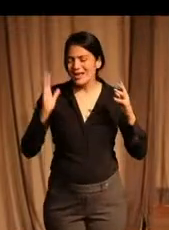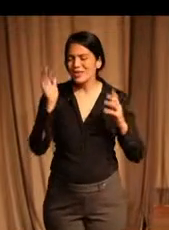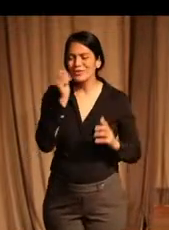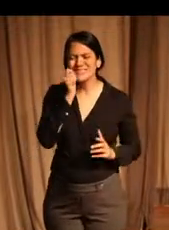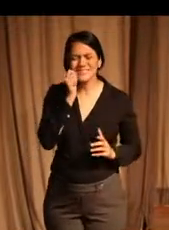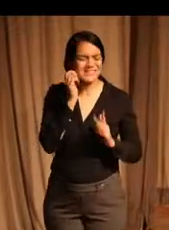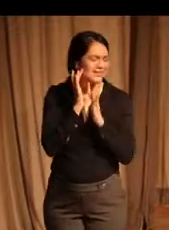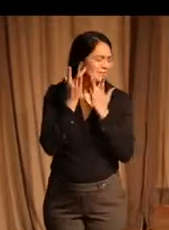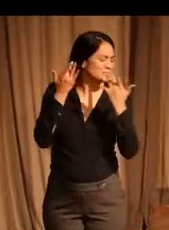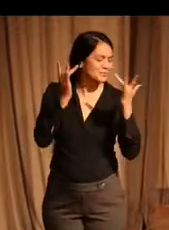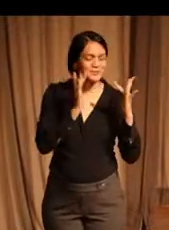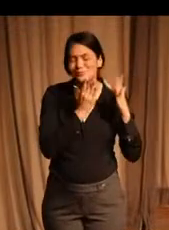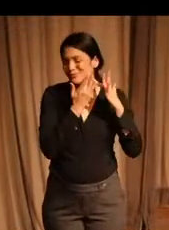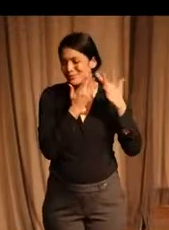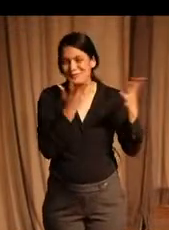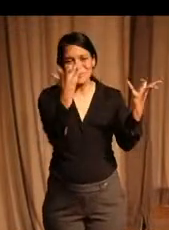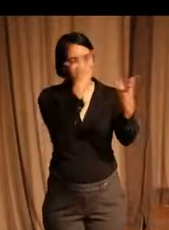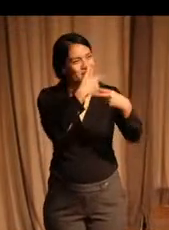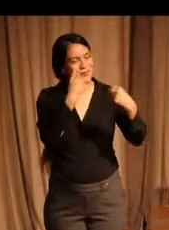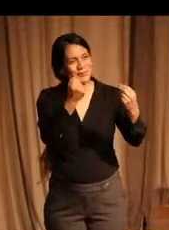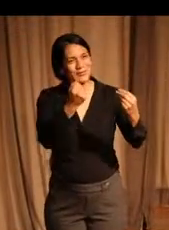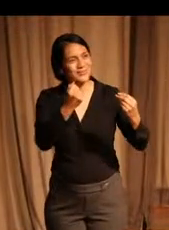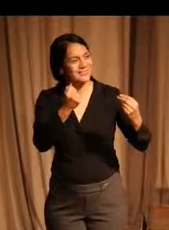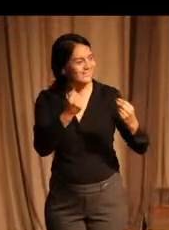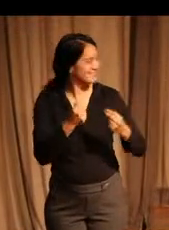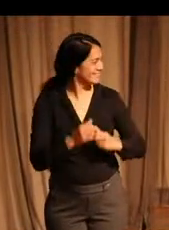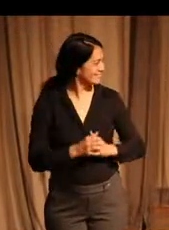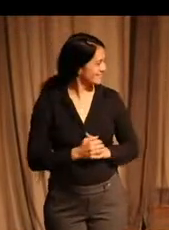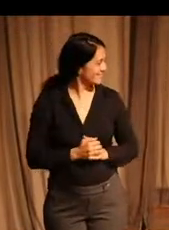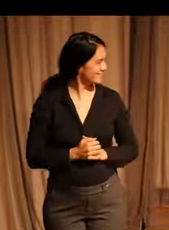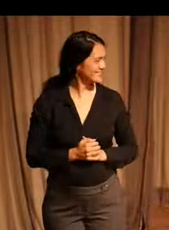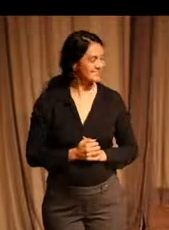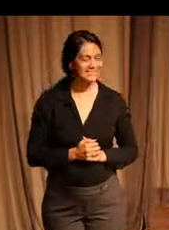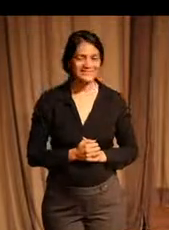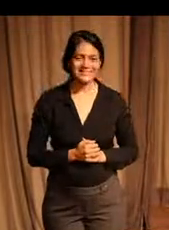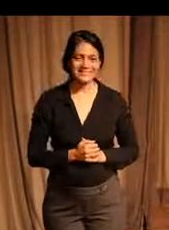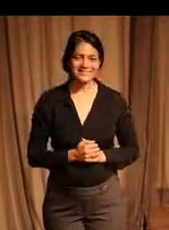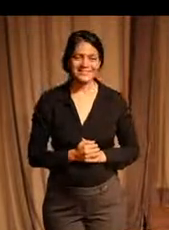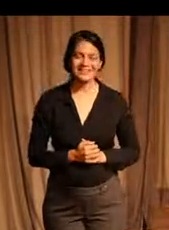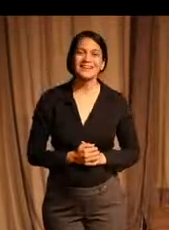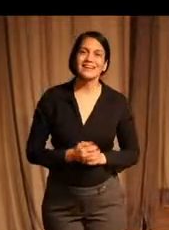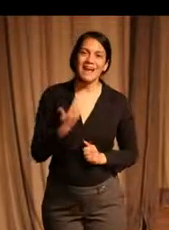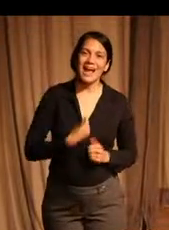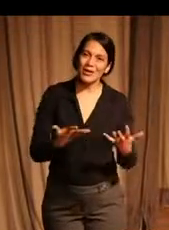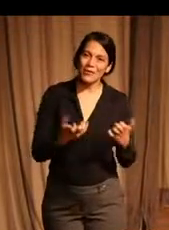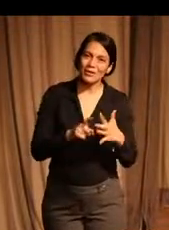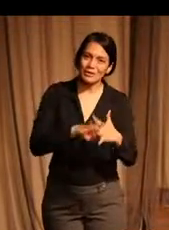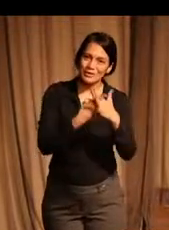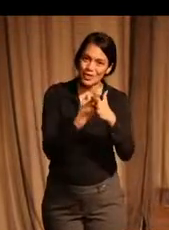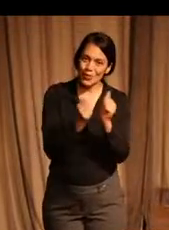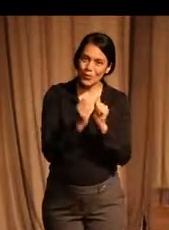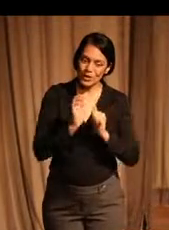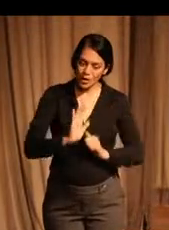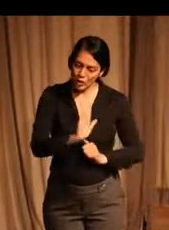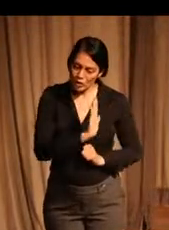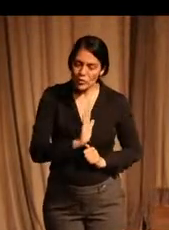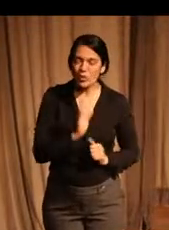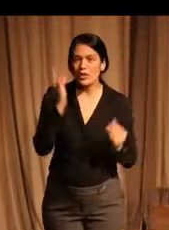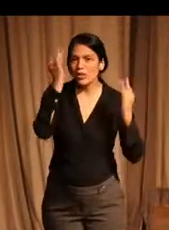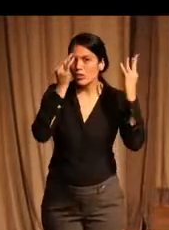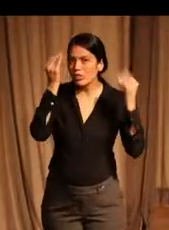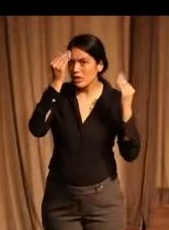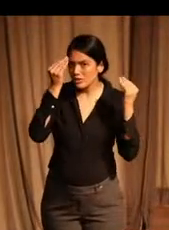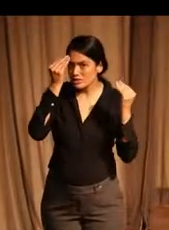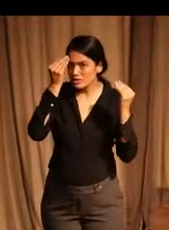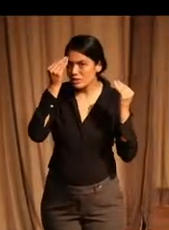under these lights. I just want to start off on just thoughts, reflections on the